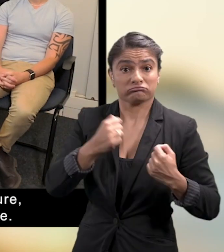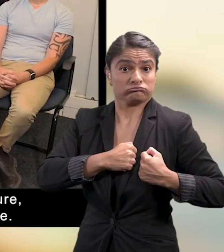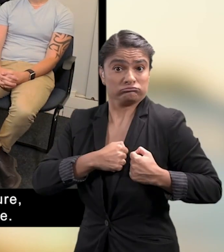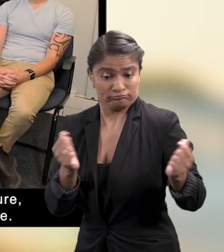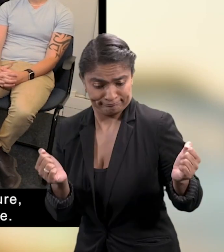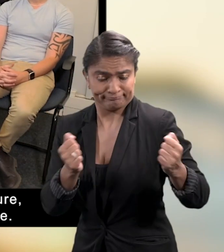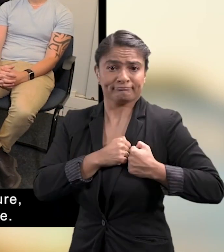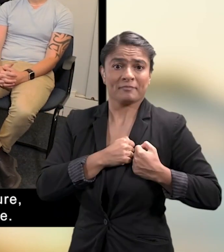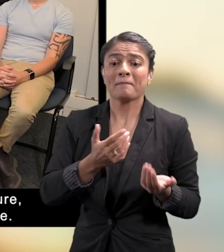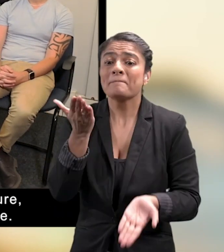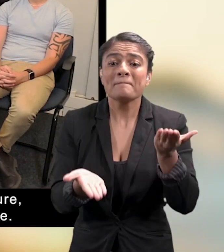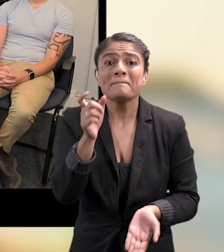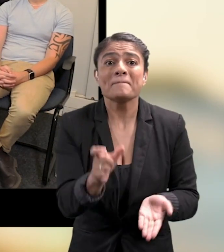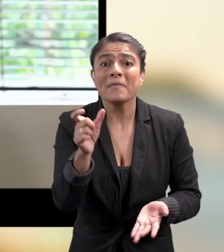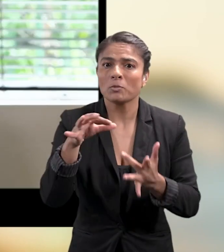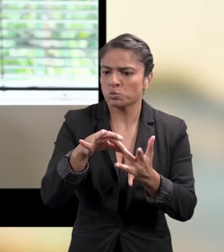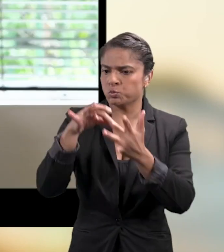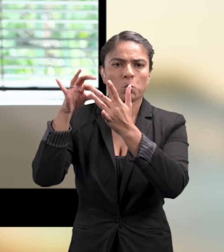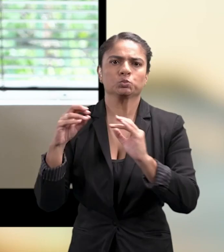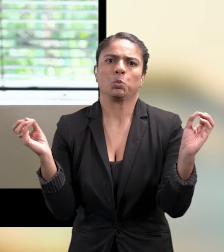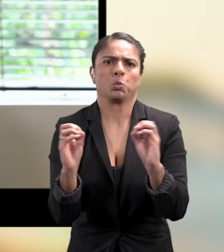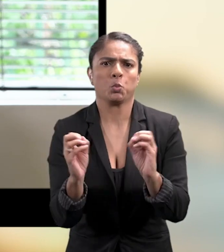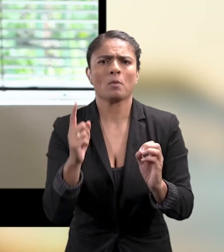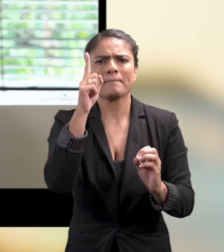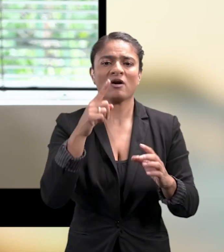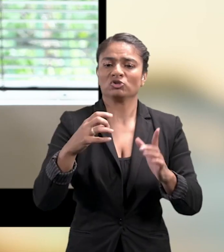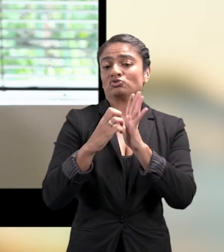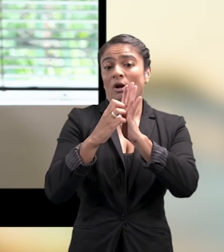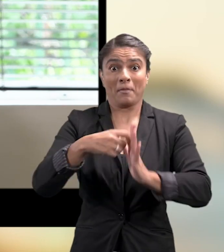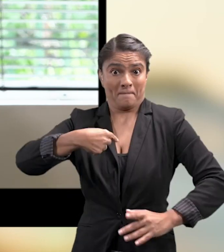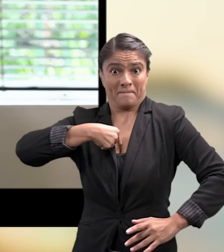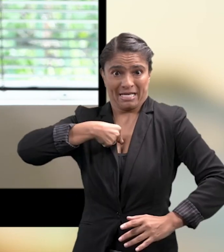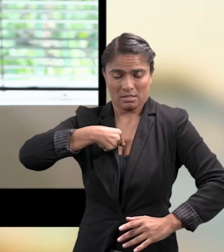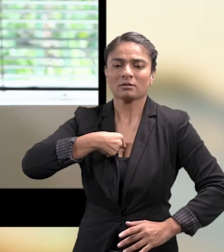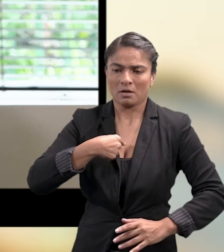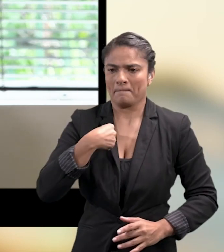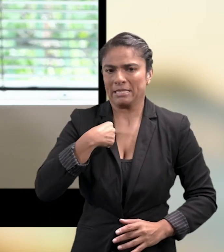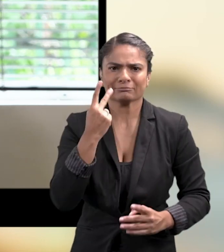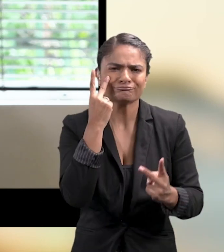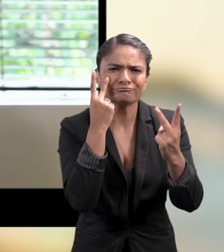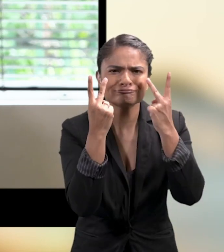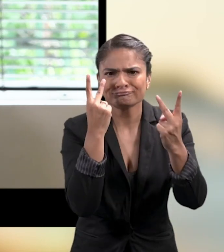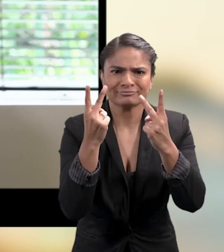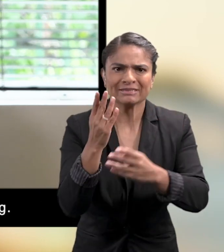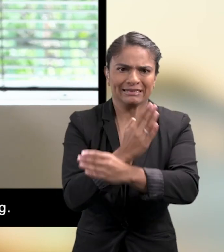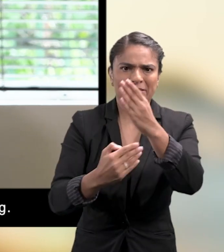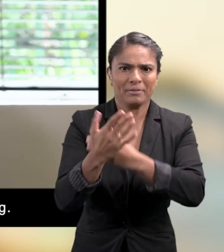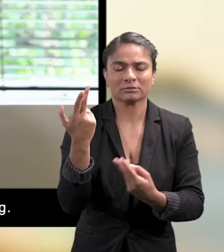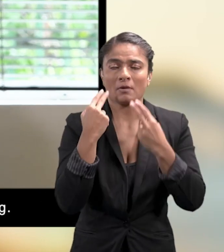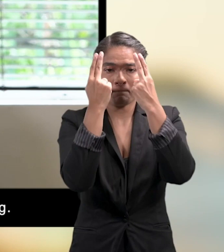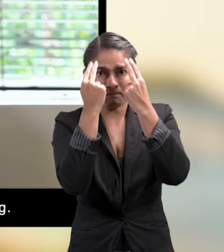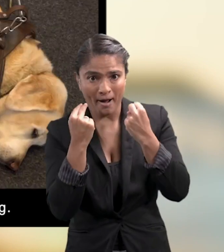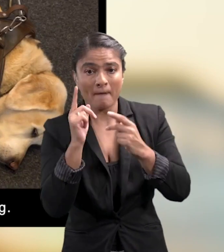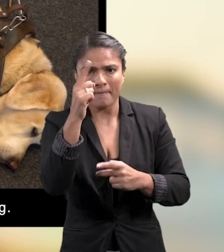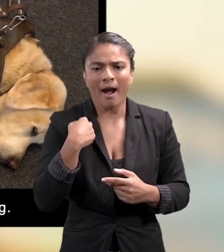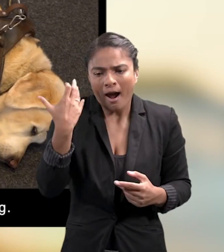to disclosure, some people actually don't have a choice but to disclose, like you guys said. For myself, for example, I have a visual disability or blindness,